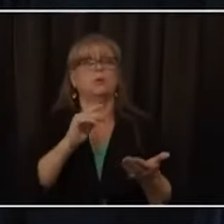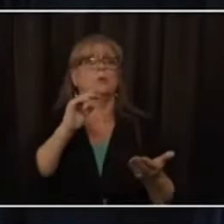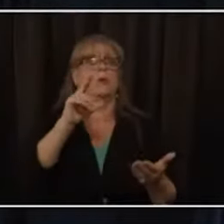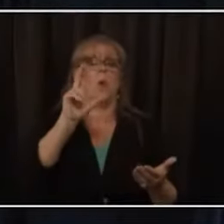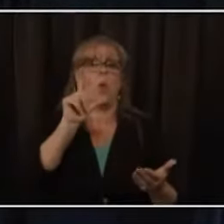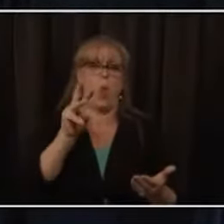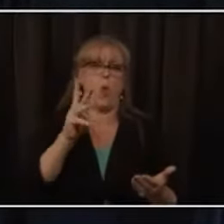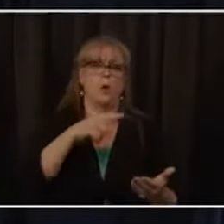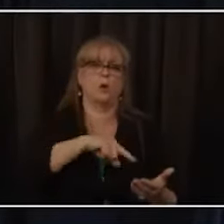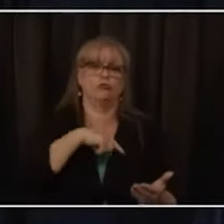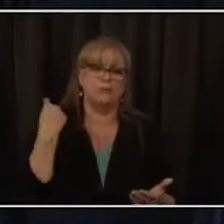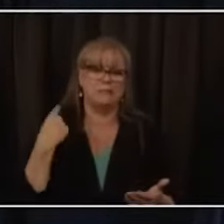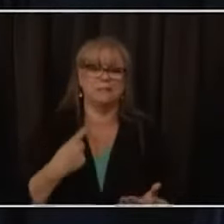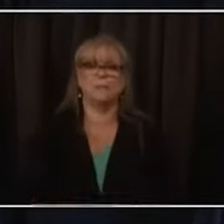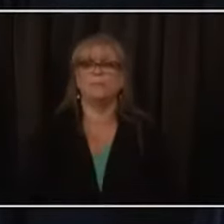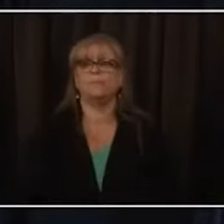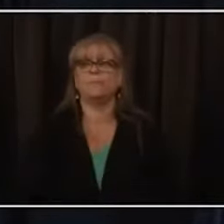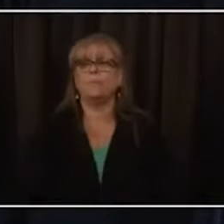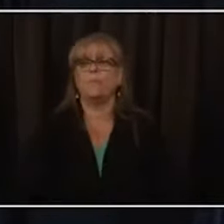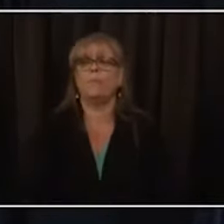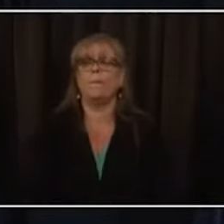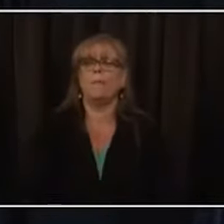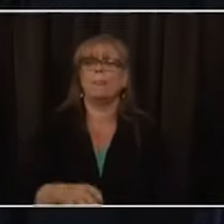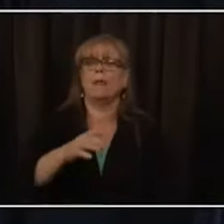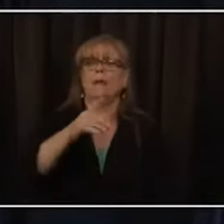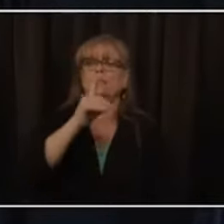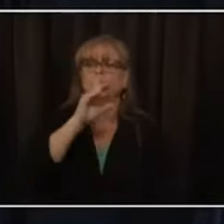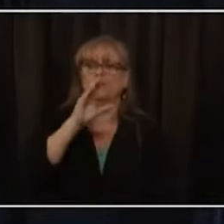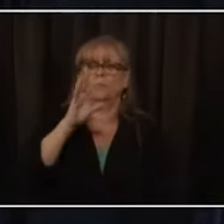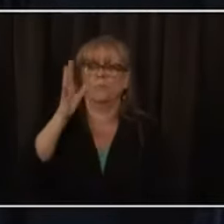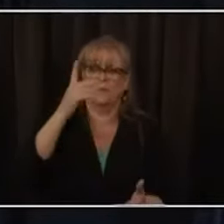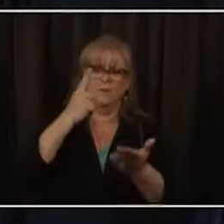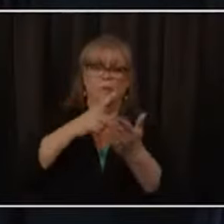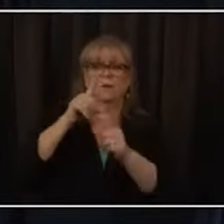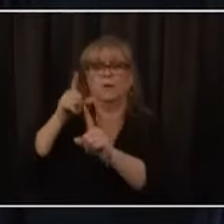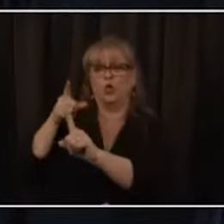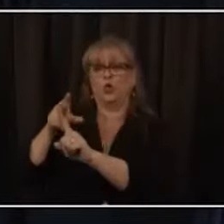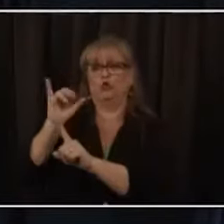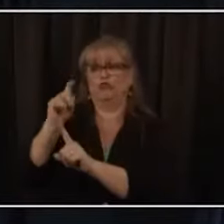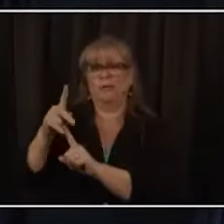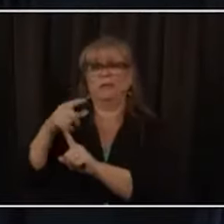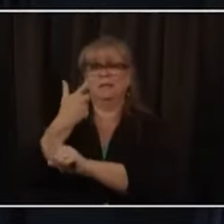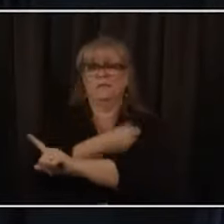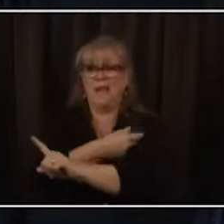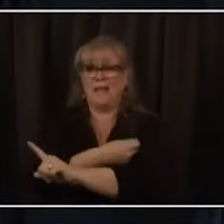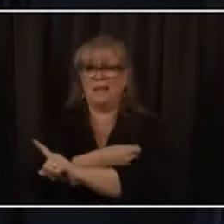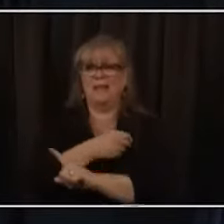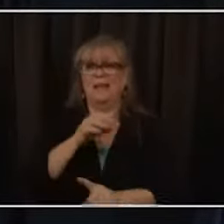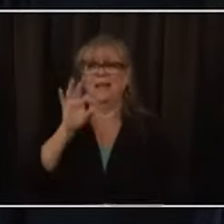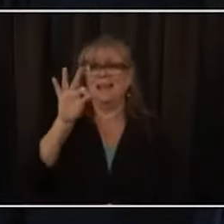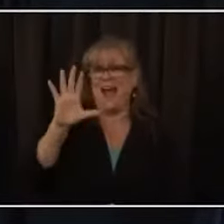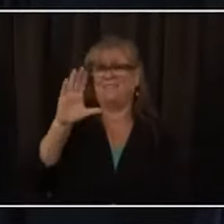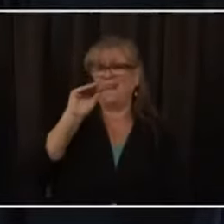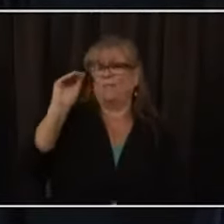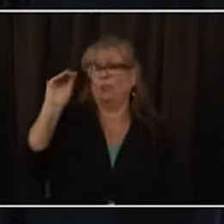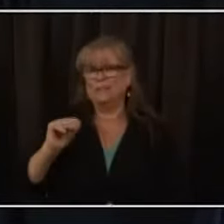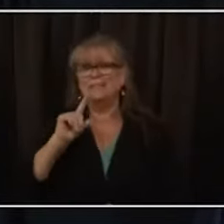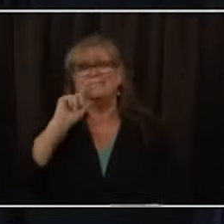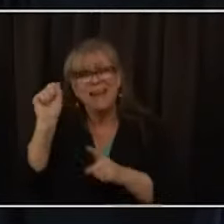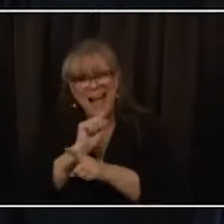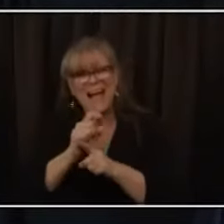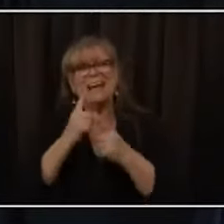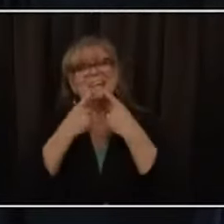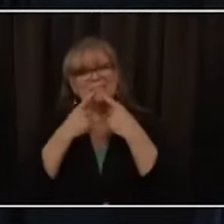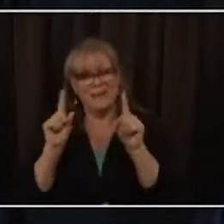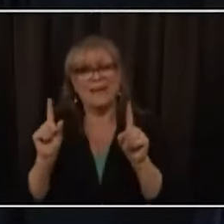over the risk level there, but obviously the vaccines are 95% effective, but they're even more effective than that in the sense that for the people who do